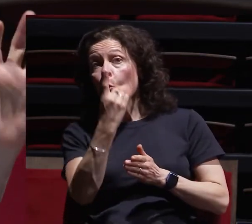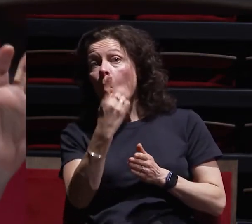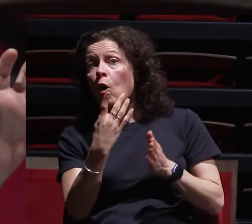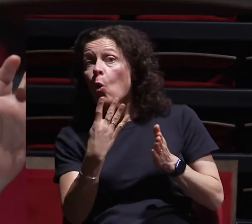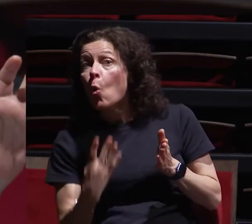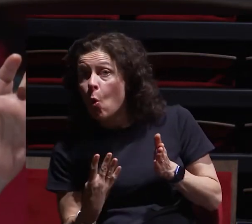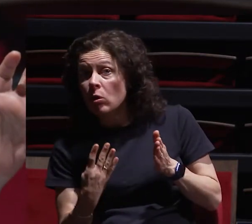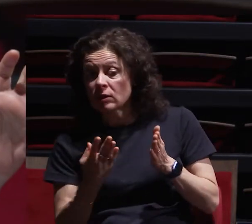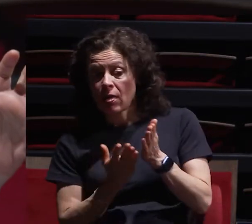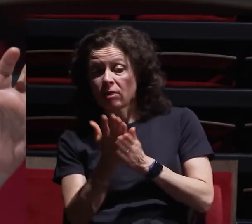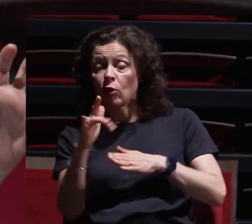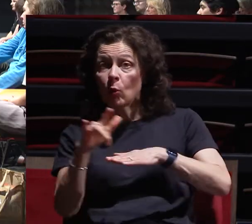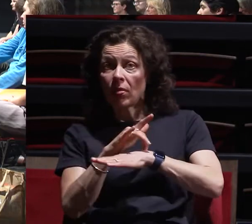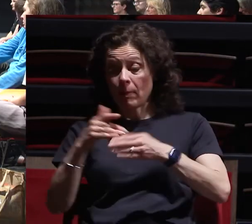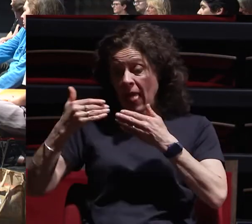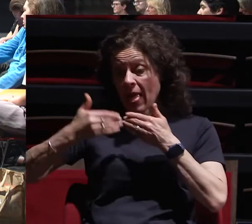final quarter of the play?